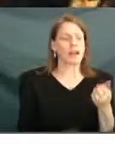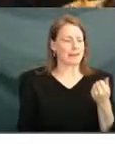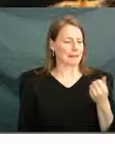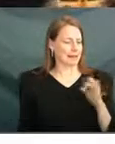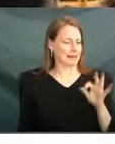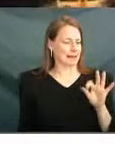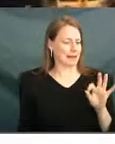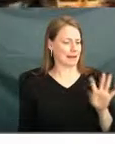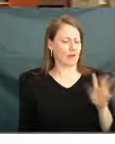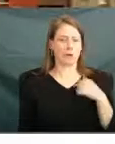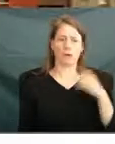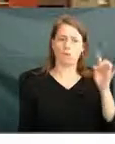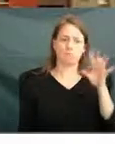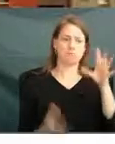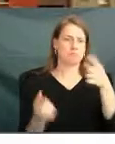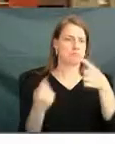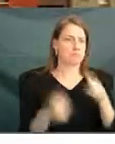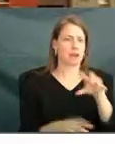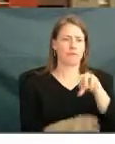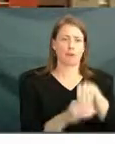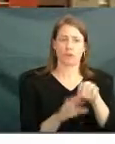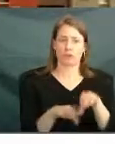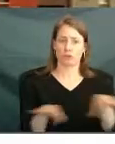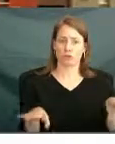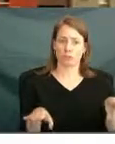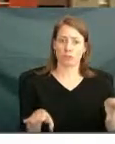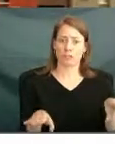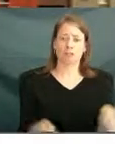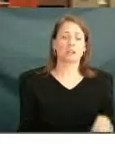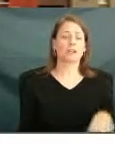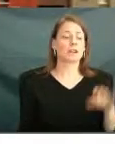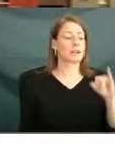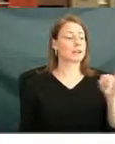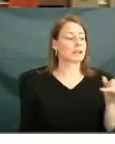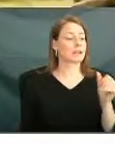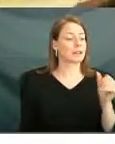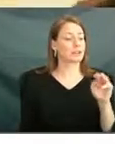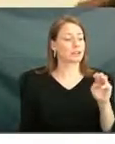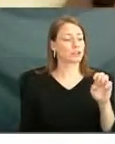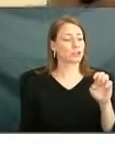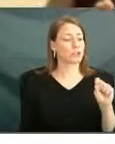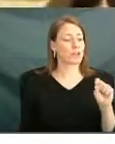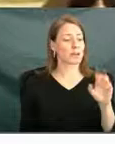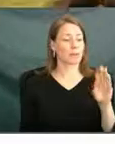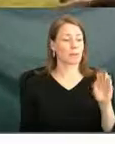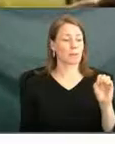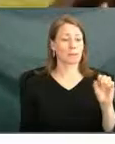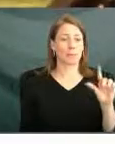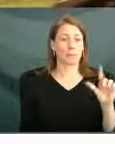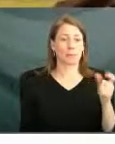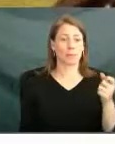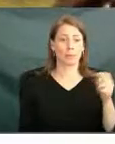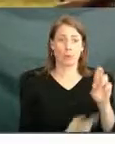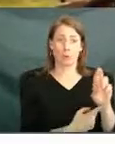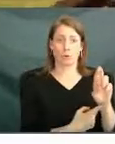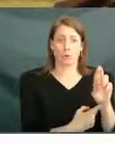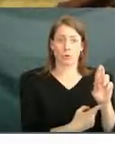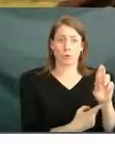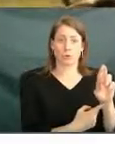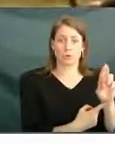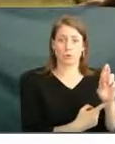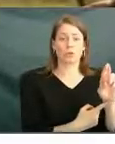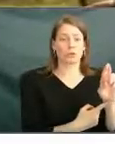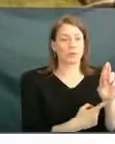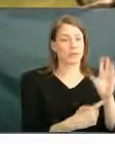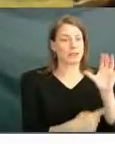In a case reminiscent of the killing of James Bulger, 2 boys were responsible for the death of a 5-year-old girl. Psychologist